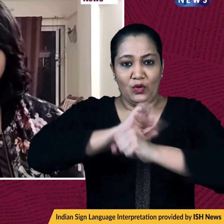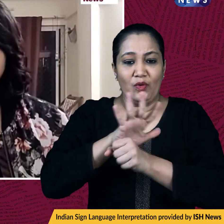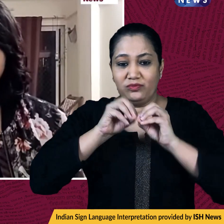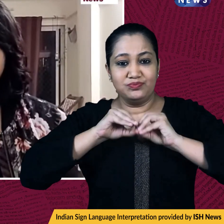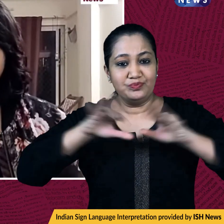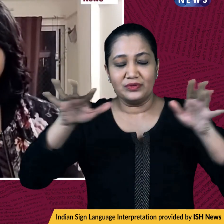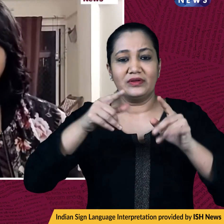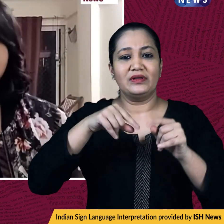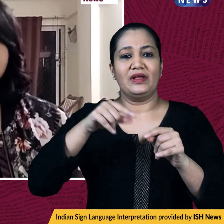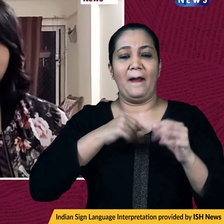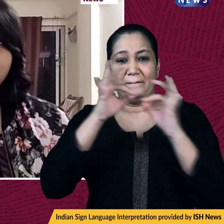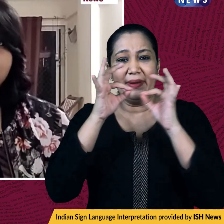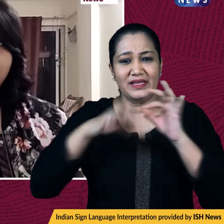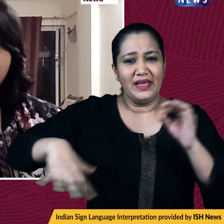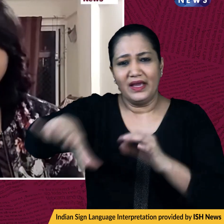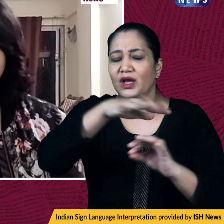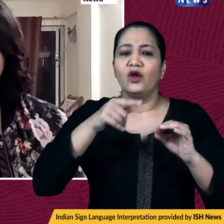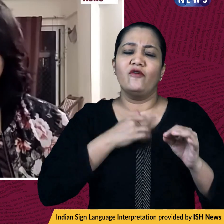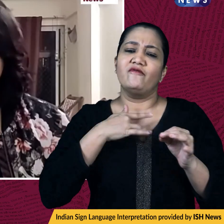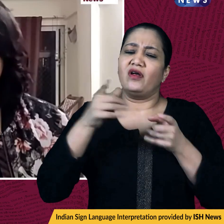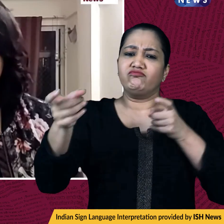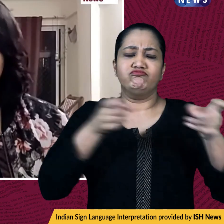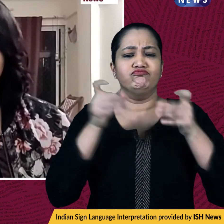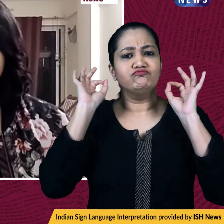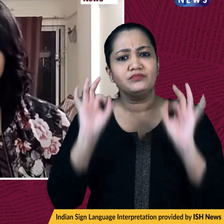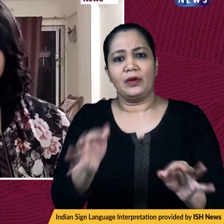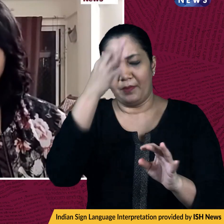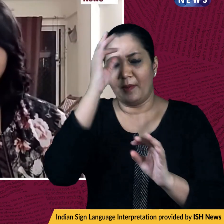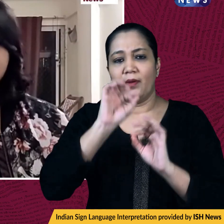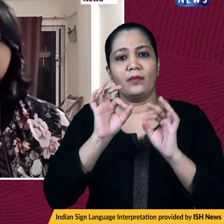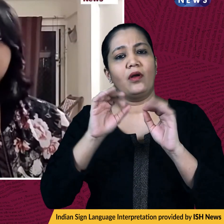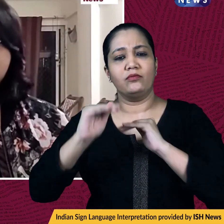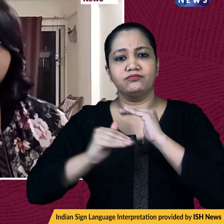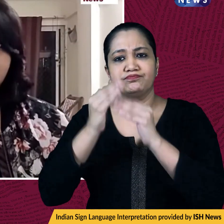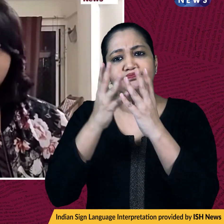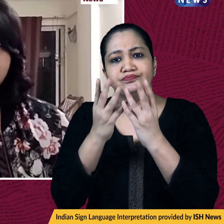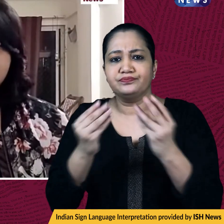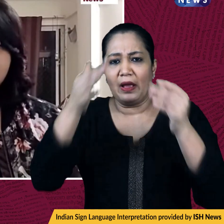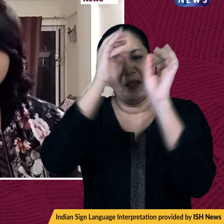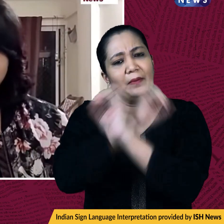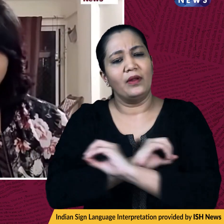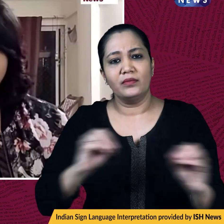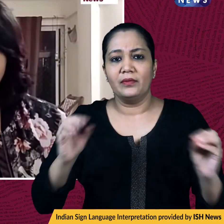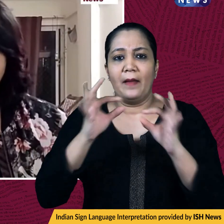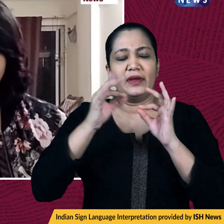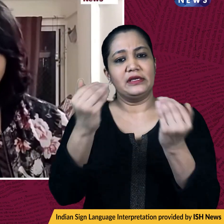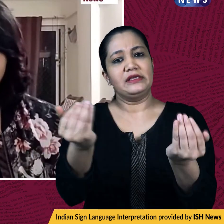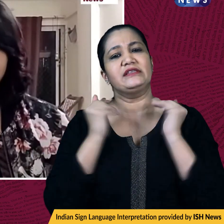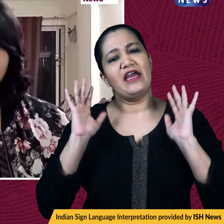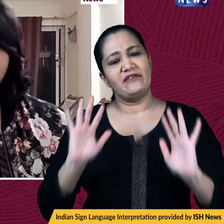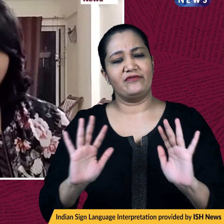the year-long anti-coup demonstrations in Myanmar. UN spokesperson said that at least